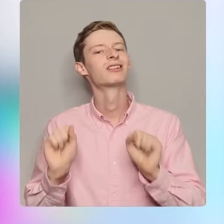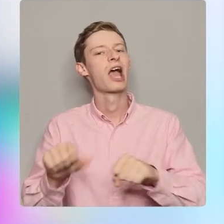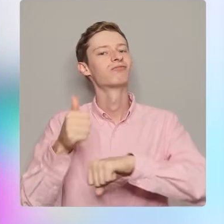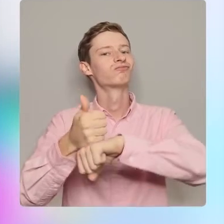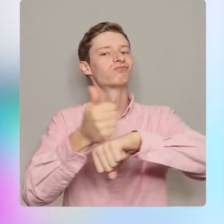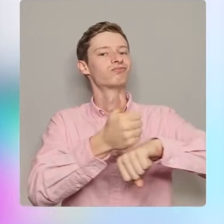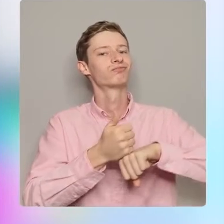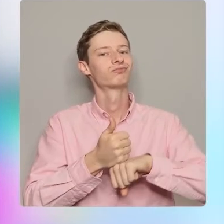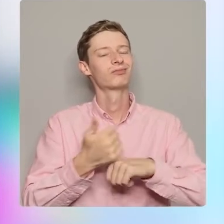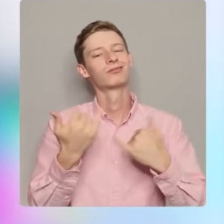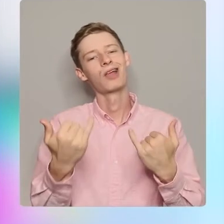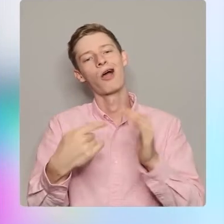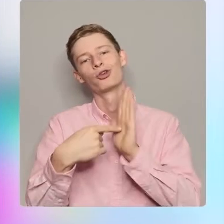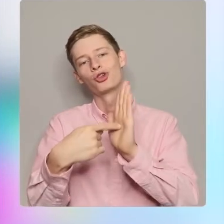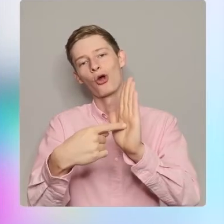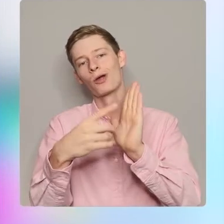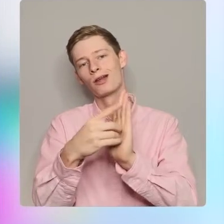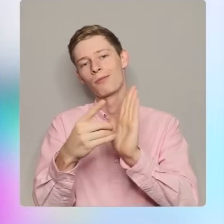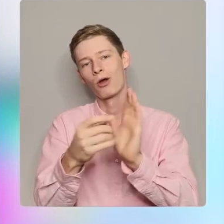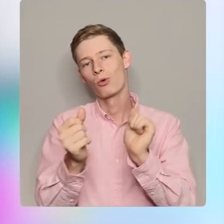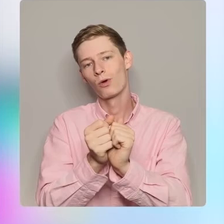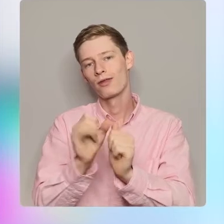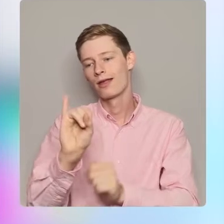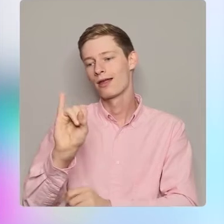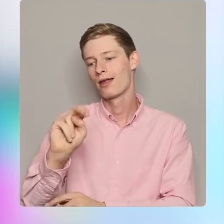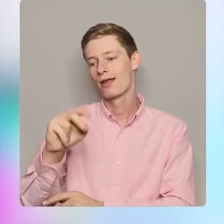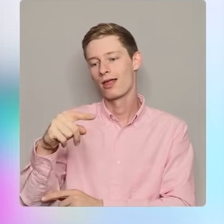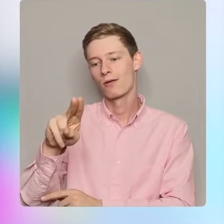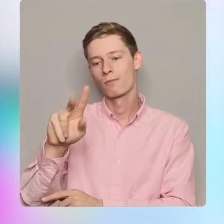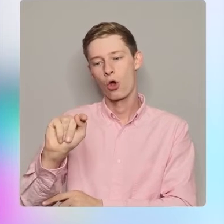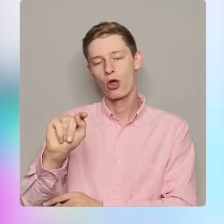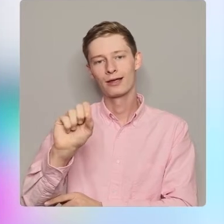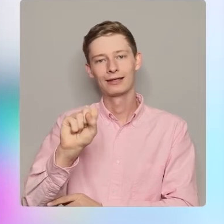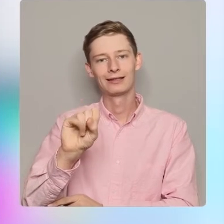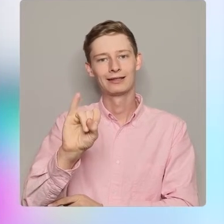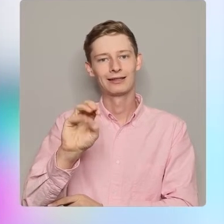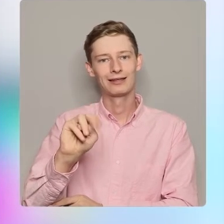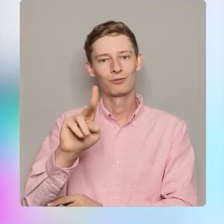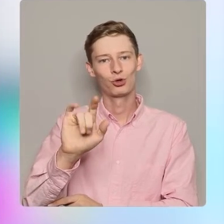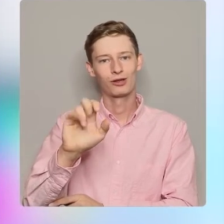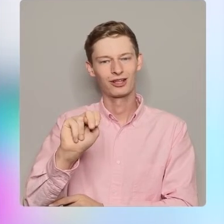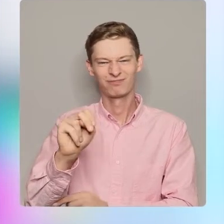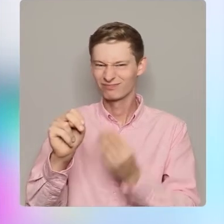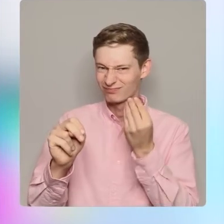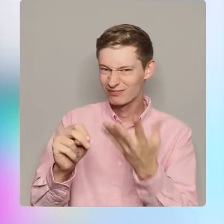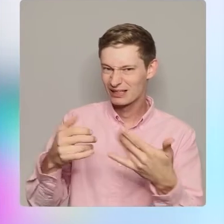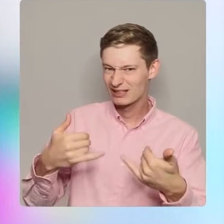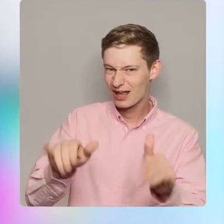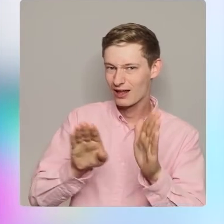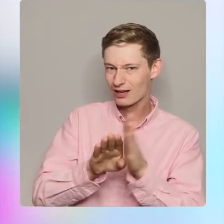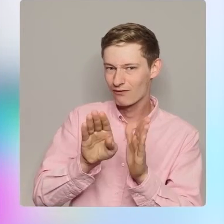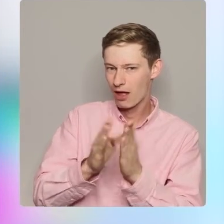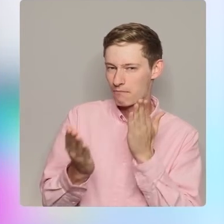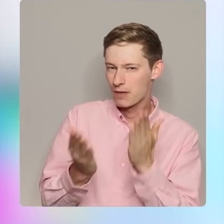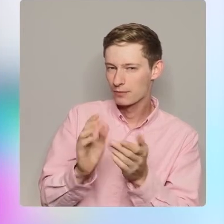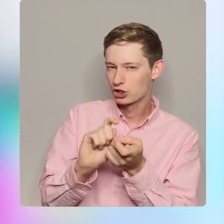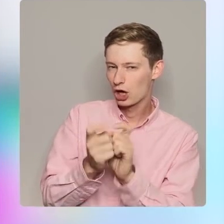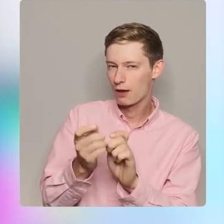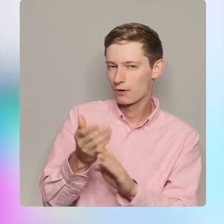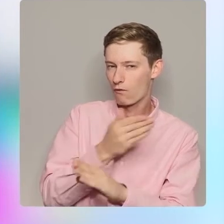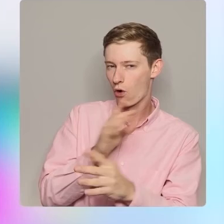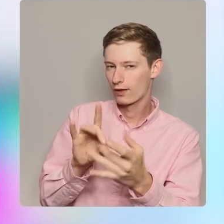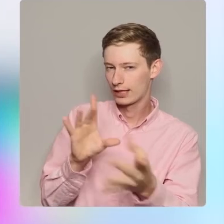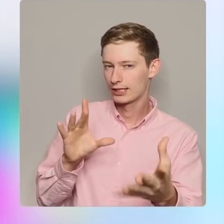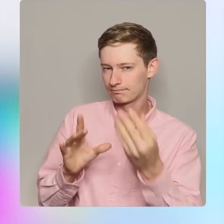You can simulate important headset attributes like accurate field of view and correct display resolution for